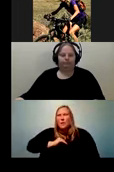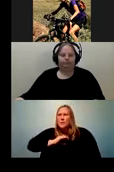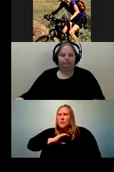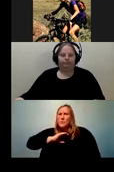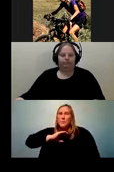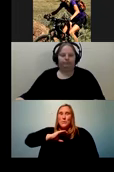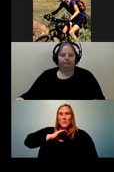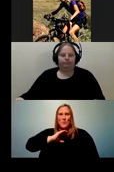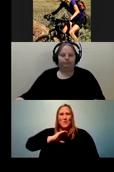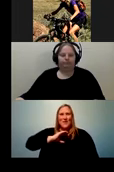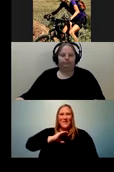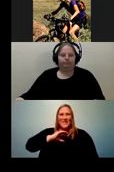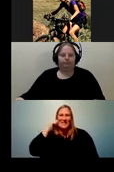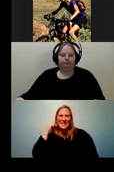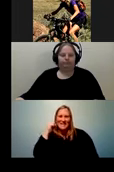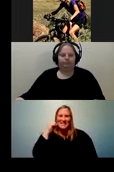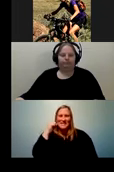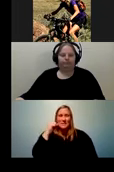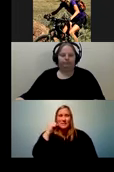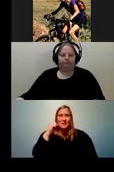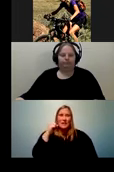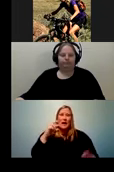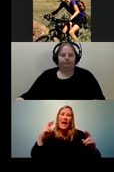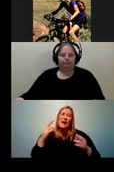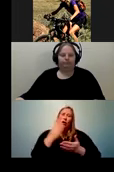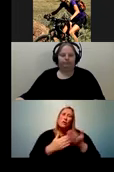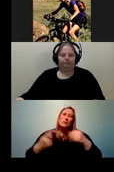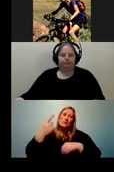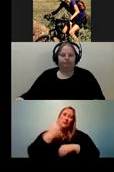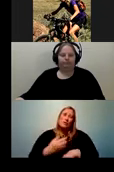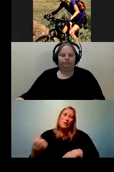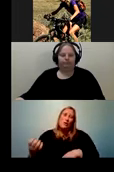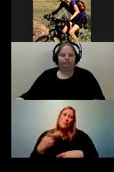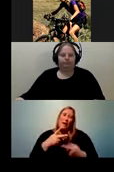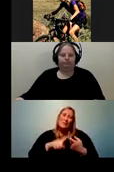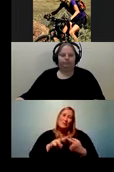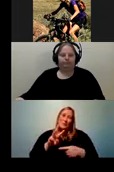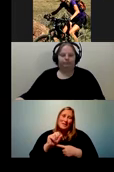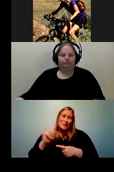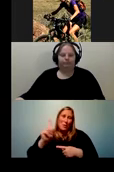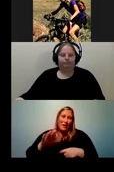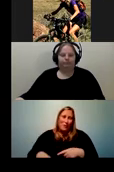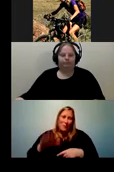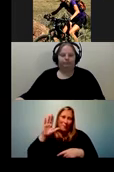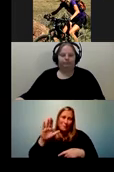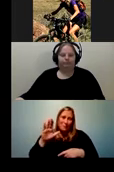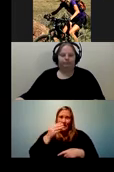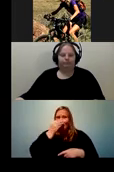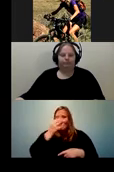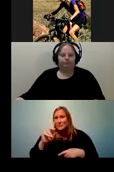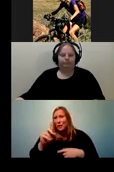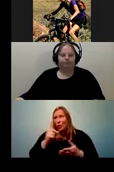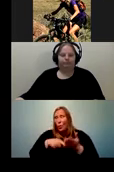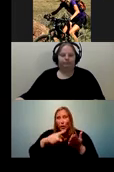think personally, I hope someday we go back to the Wisconsin that I grew up in, where regardless of what you believe, you